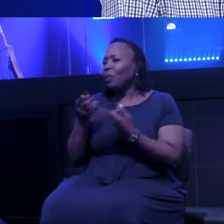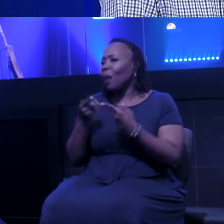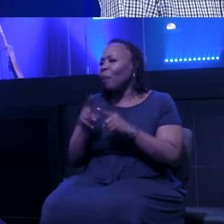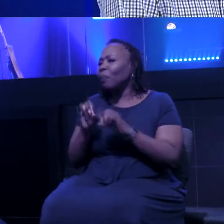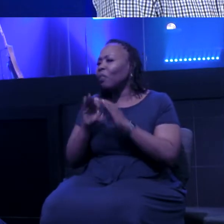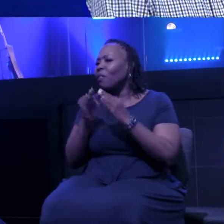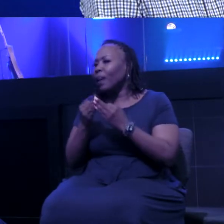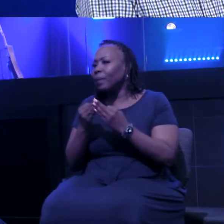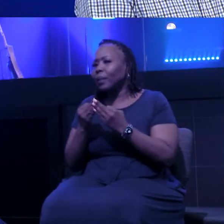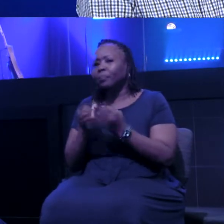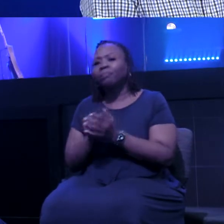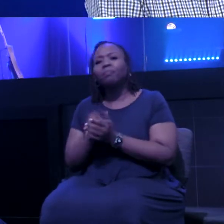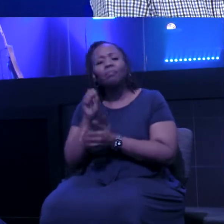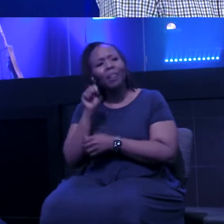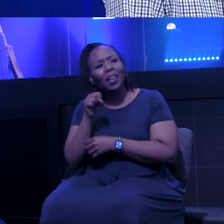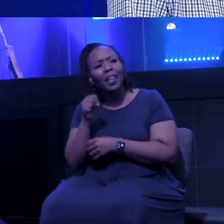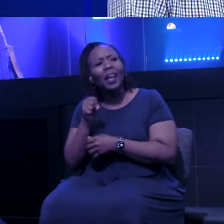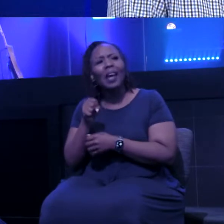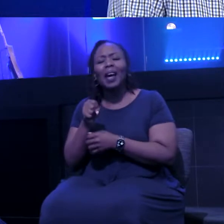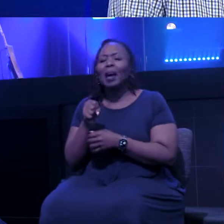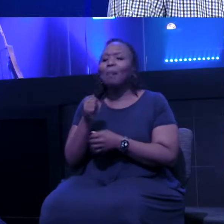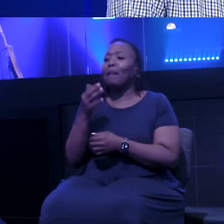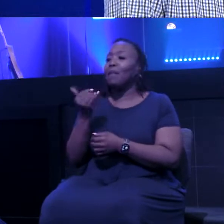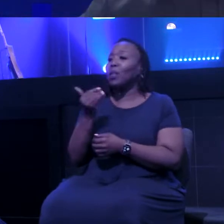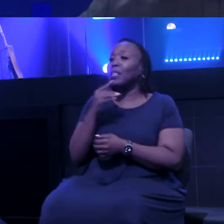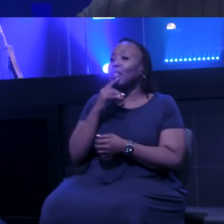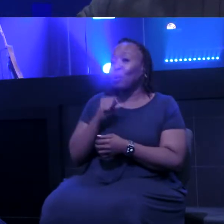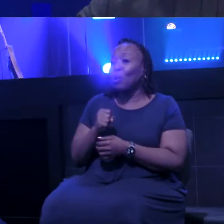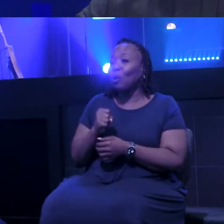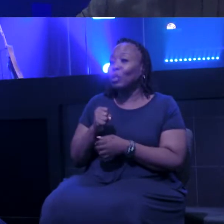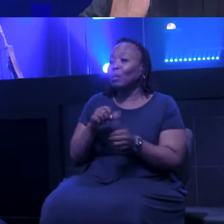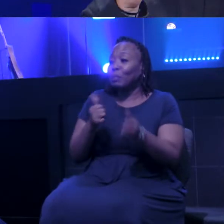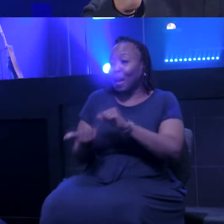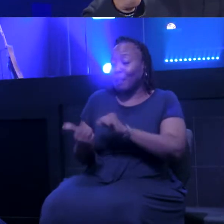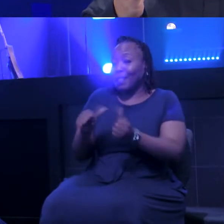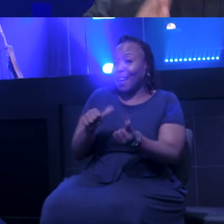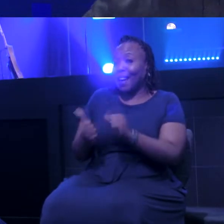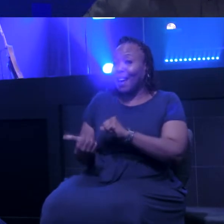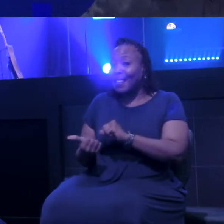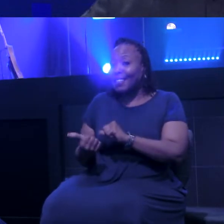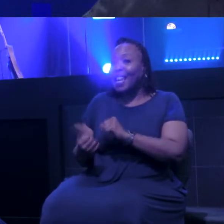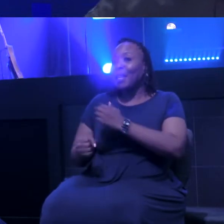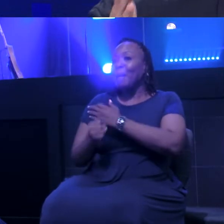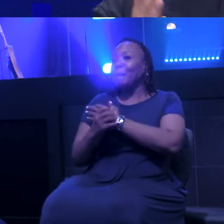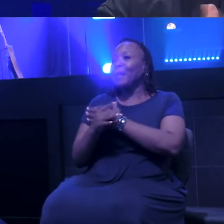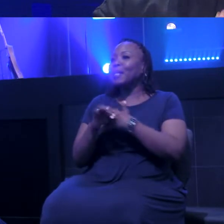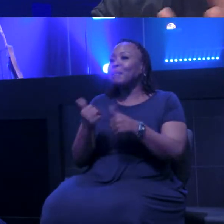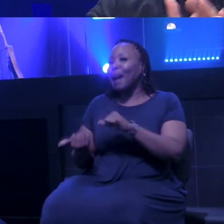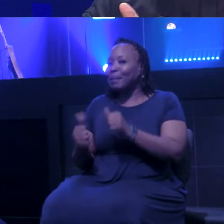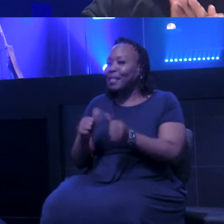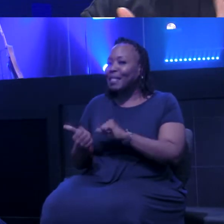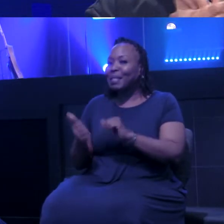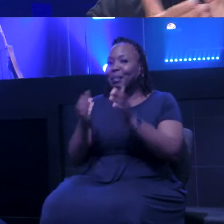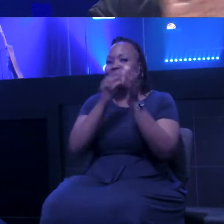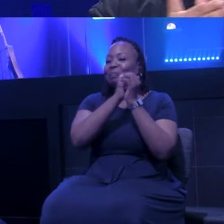about that. Yeah, my 14-year-old, Gabby, she was baptized at beach baptism. So yeah, it was awesome.